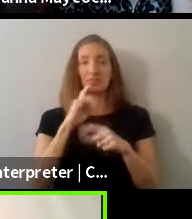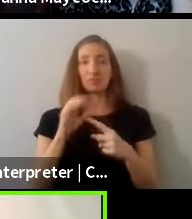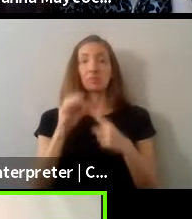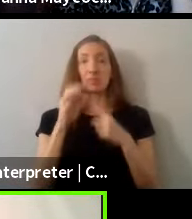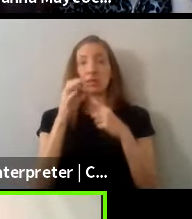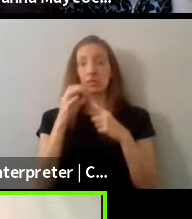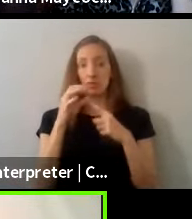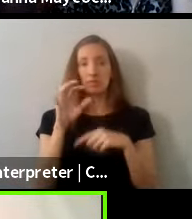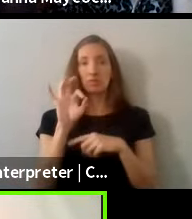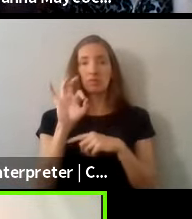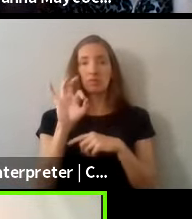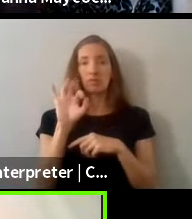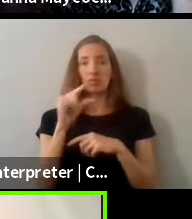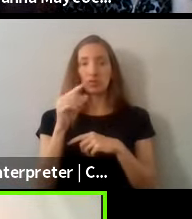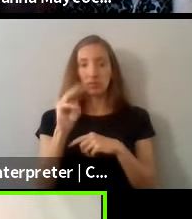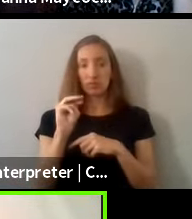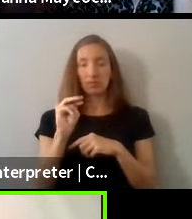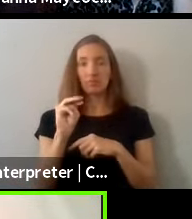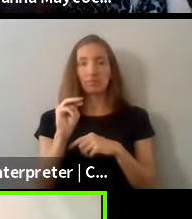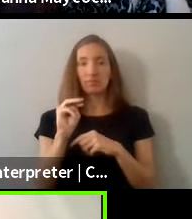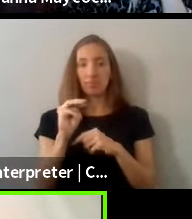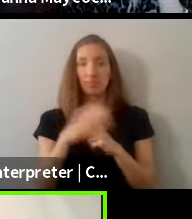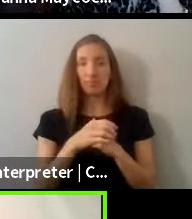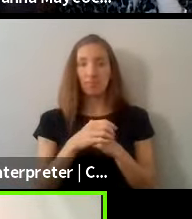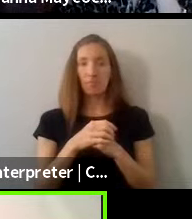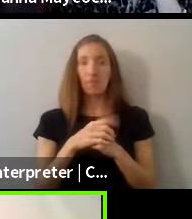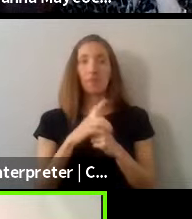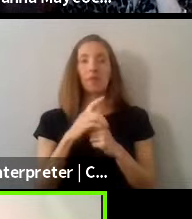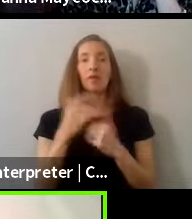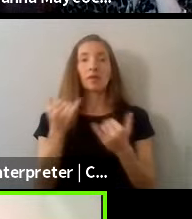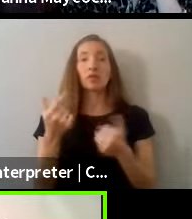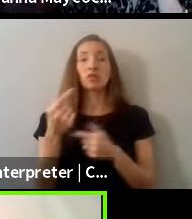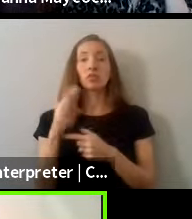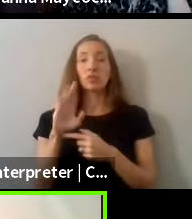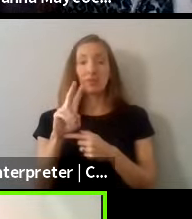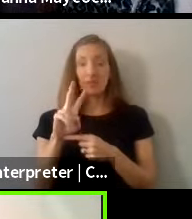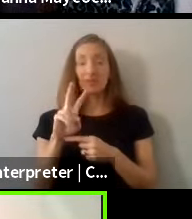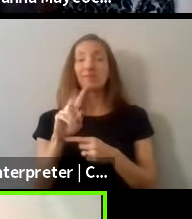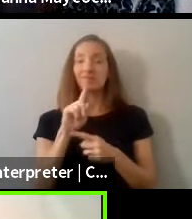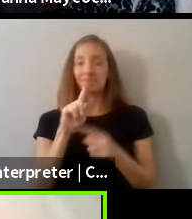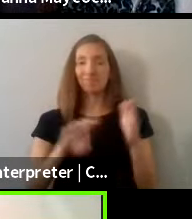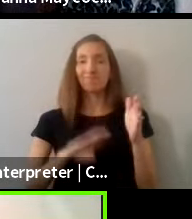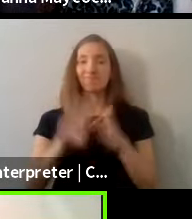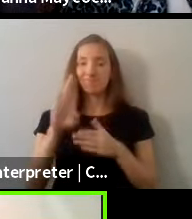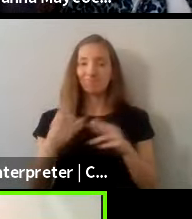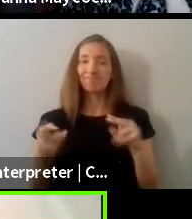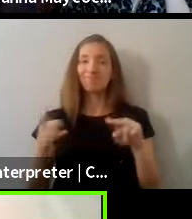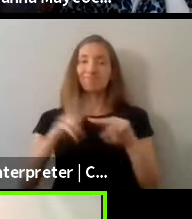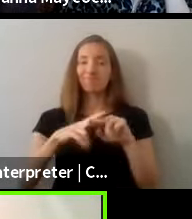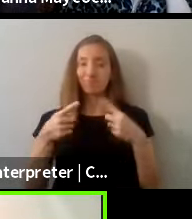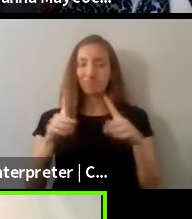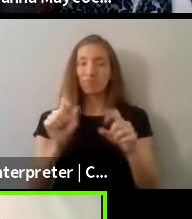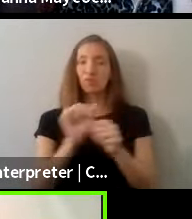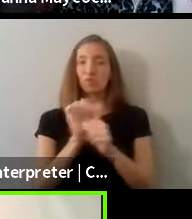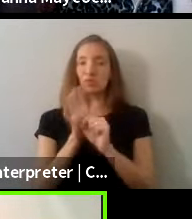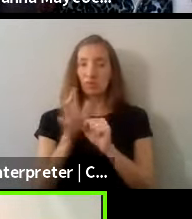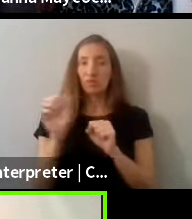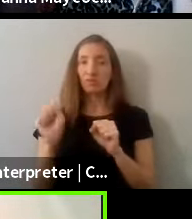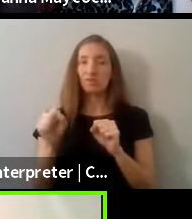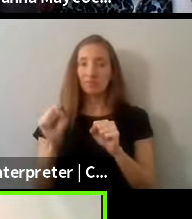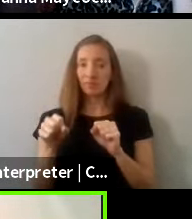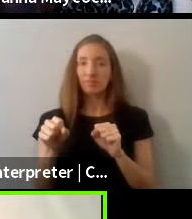practices. Not to say that GBV has not increased during the time of COVID, it has. Teenage pregnancies as well have